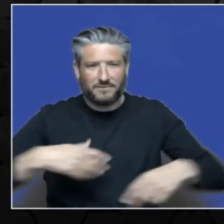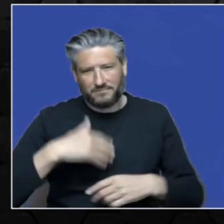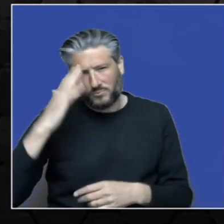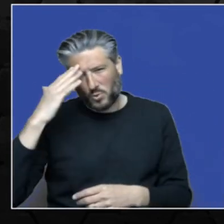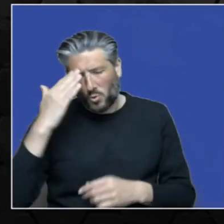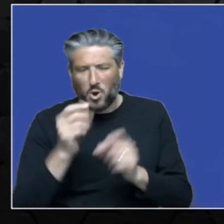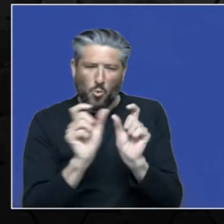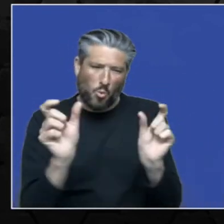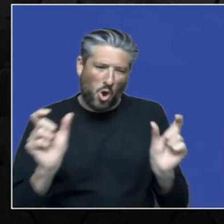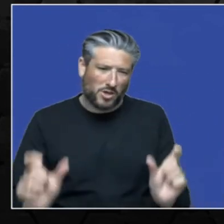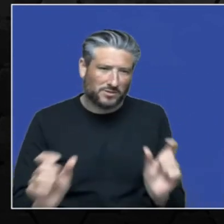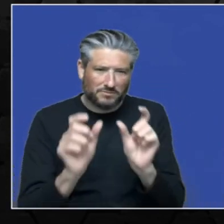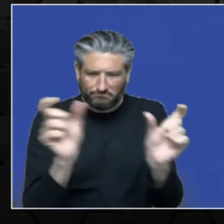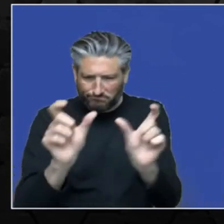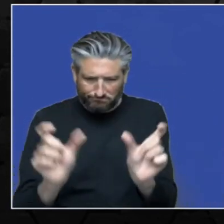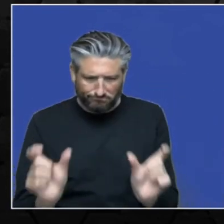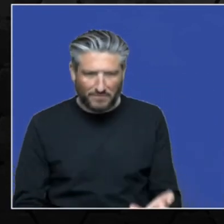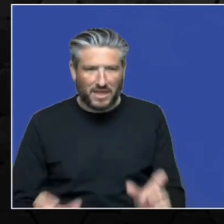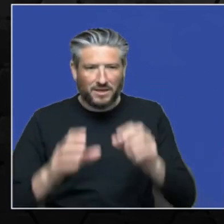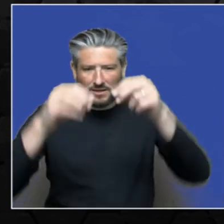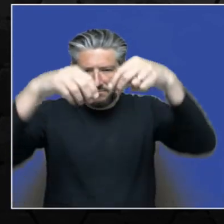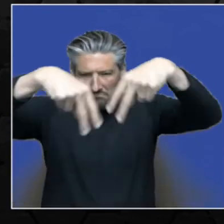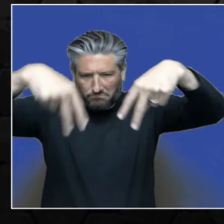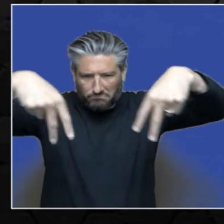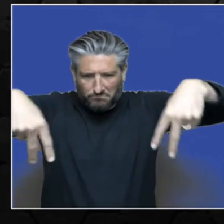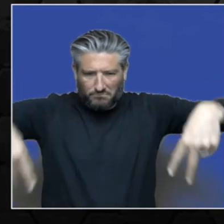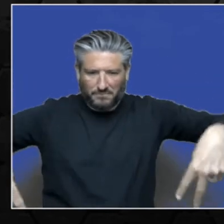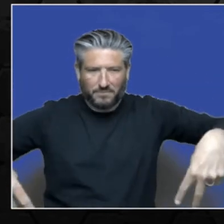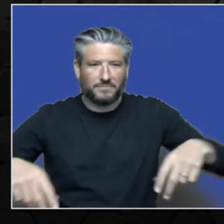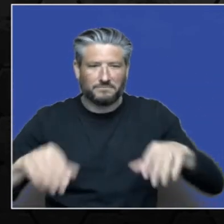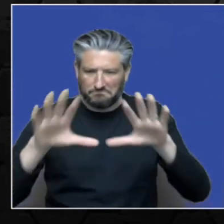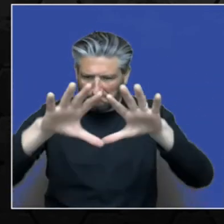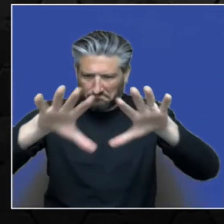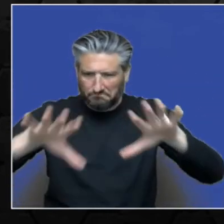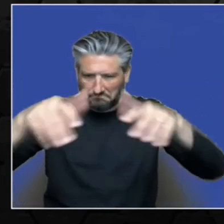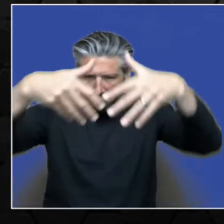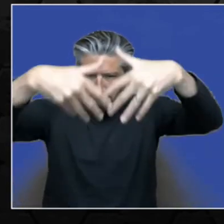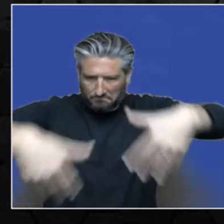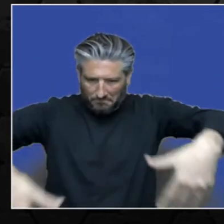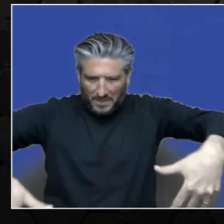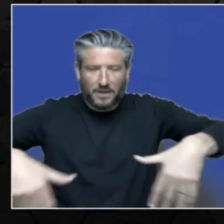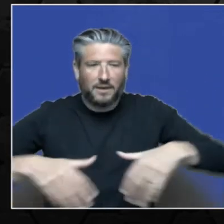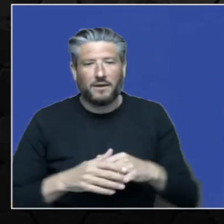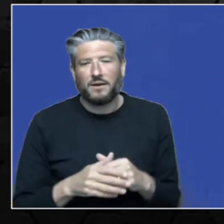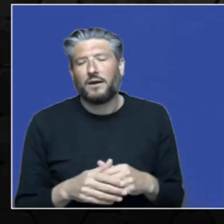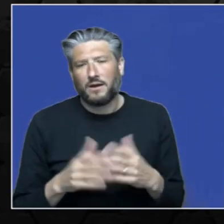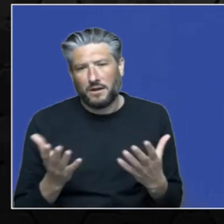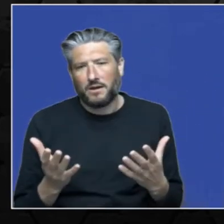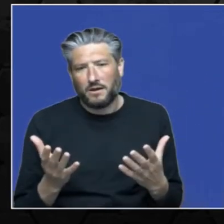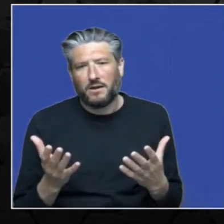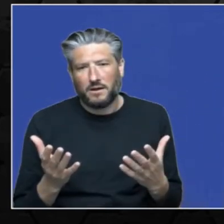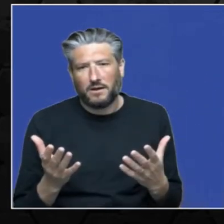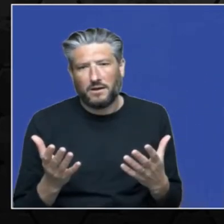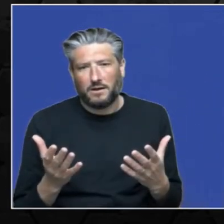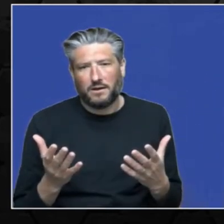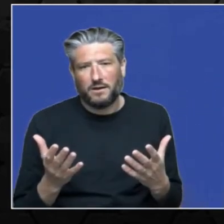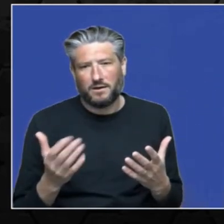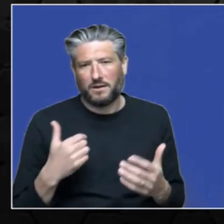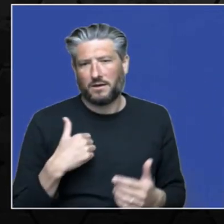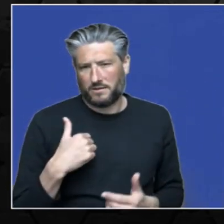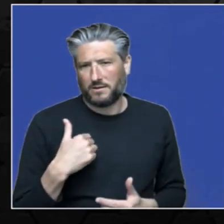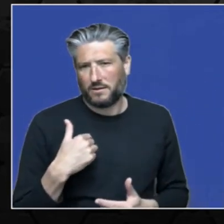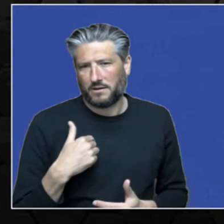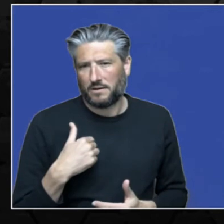There are top-down approach and bottom-up approach. So similar to that tree, when this is the complete starting